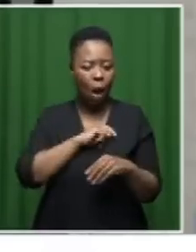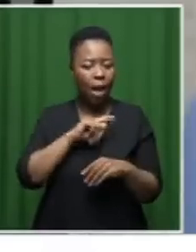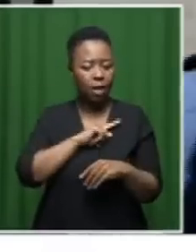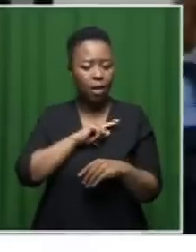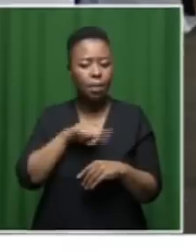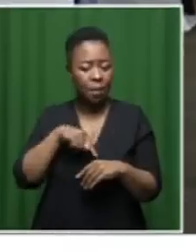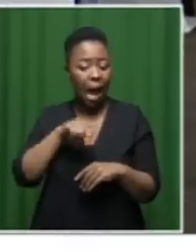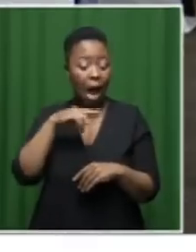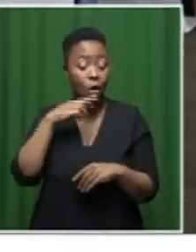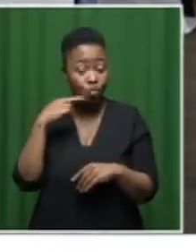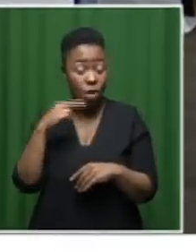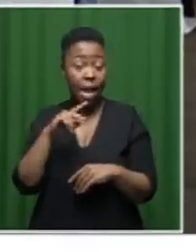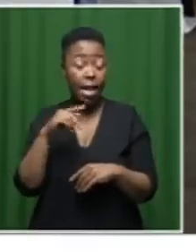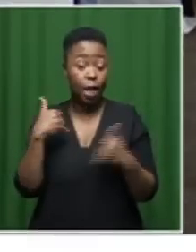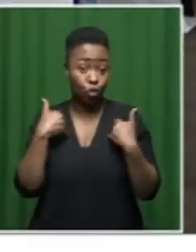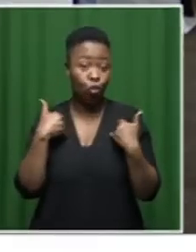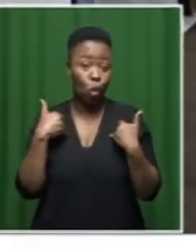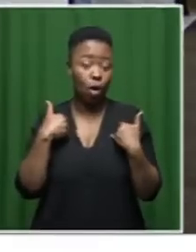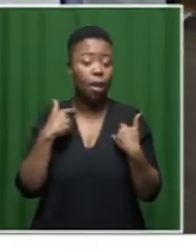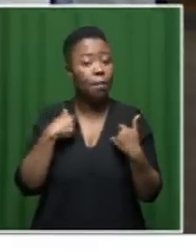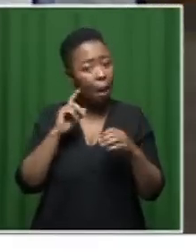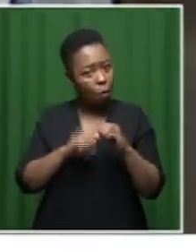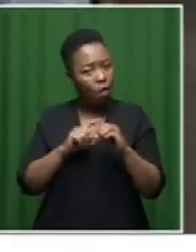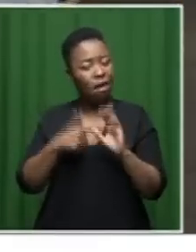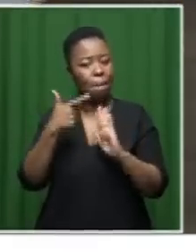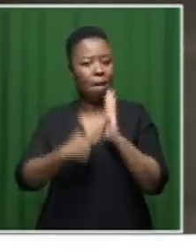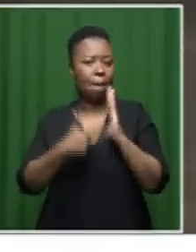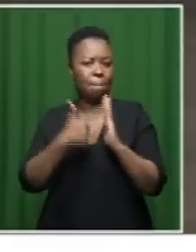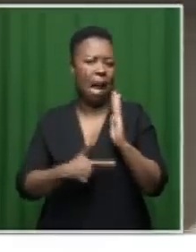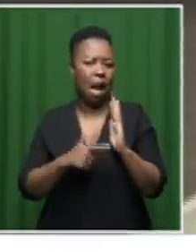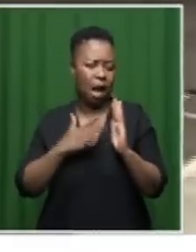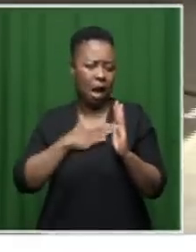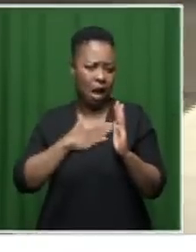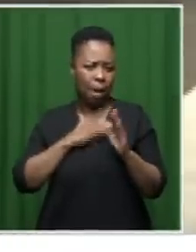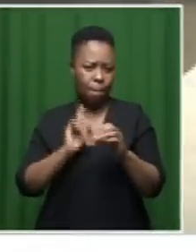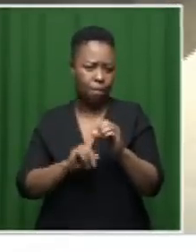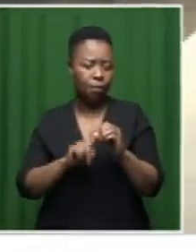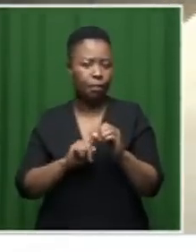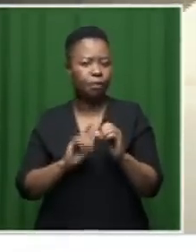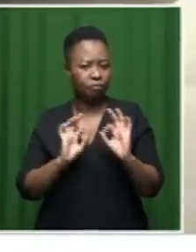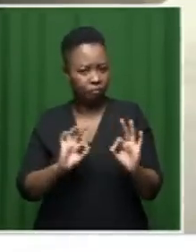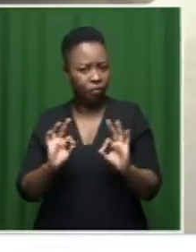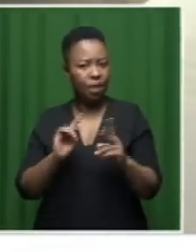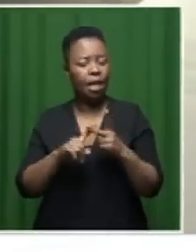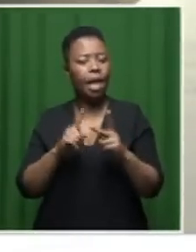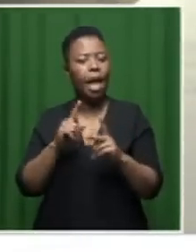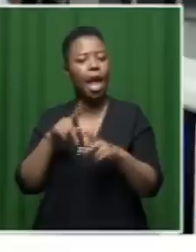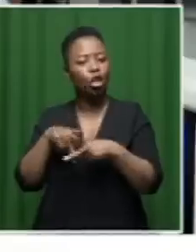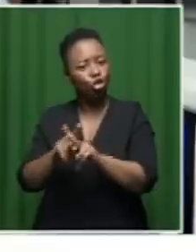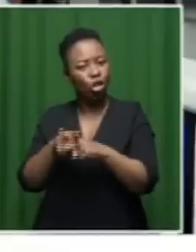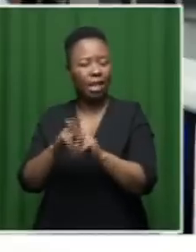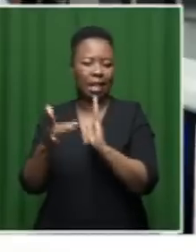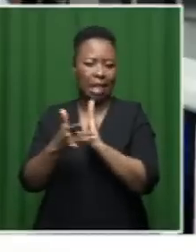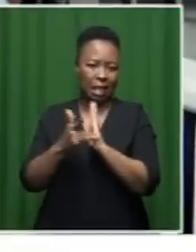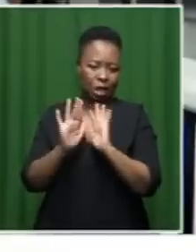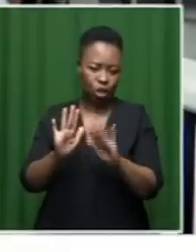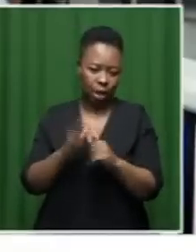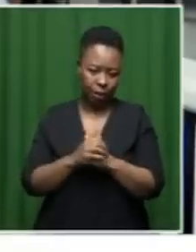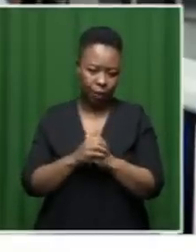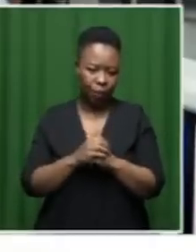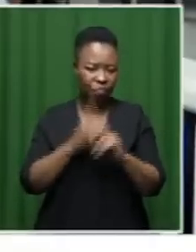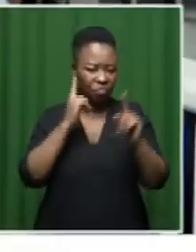enjoy doing. And yeah, I am also a qualified plumber by profession, and I'm an engineer technician. Our key mandate and